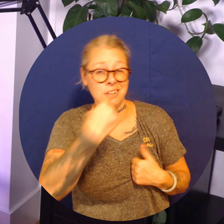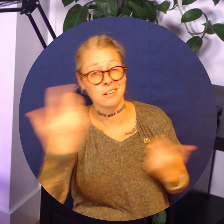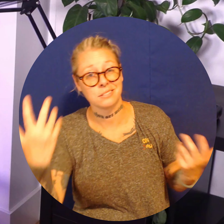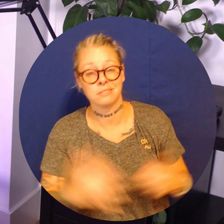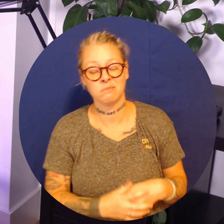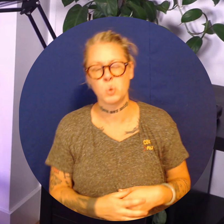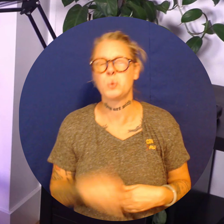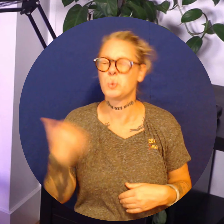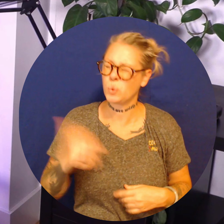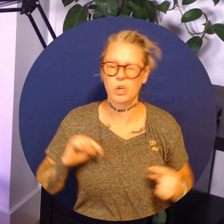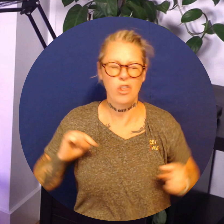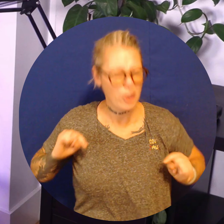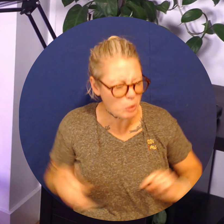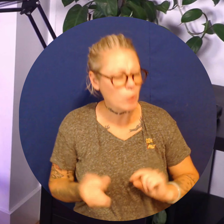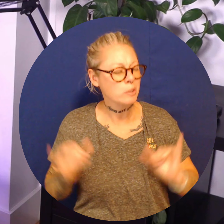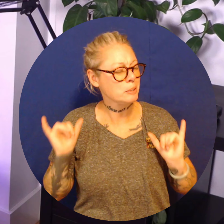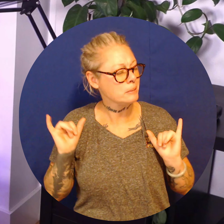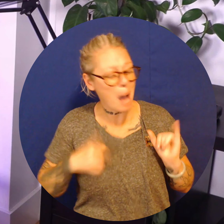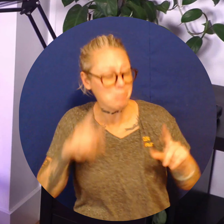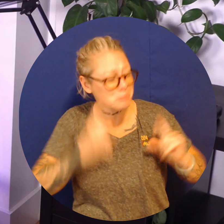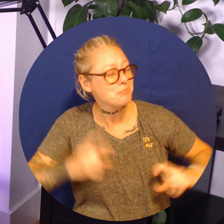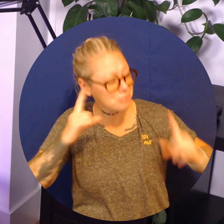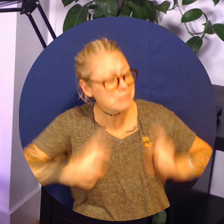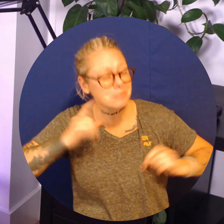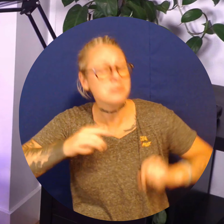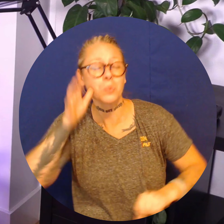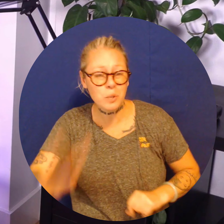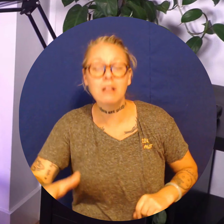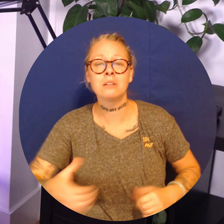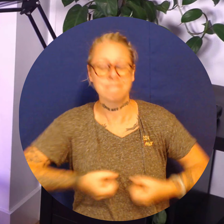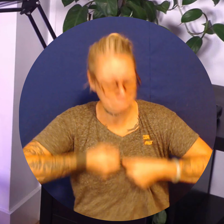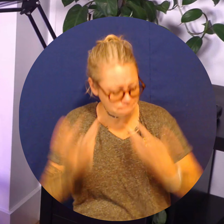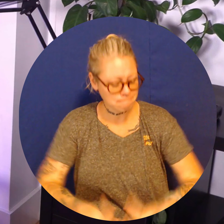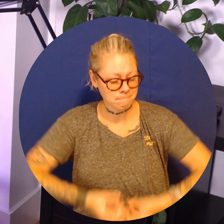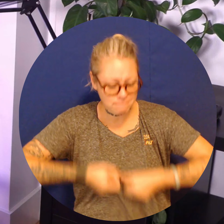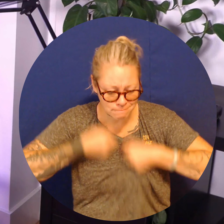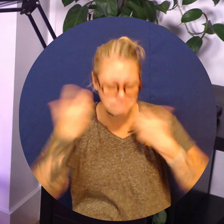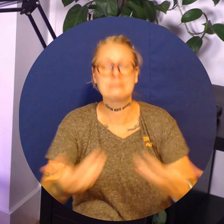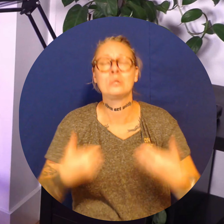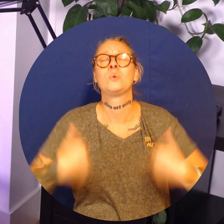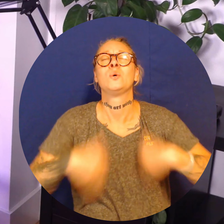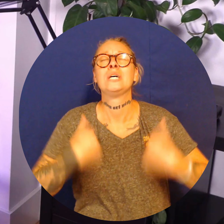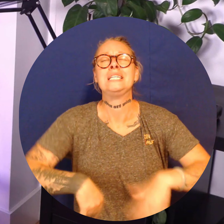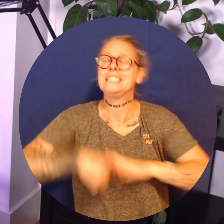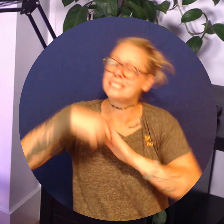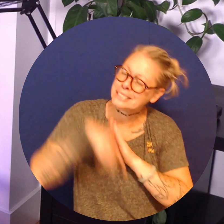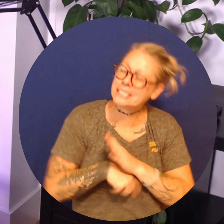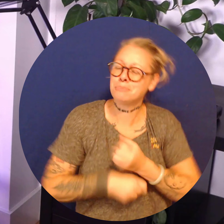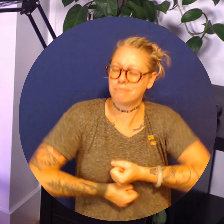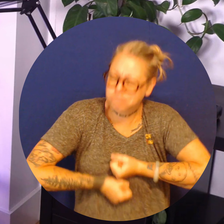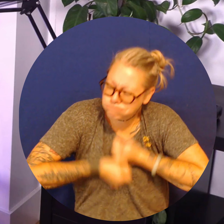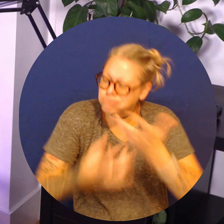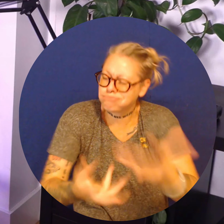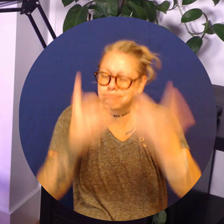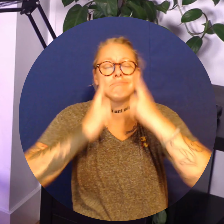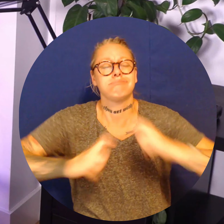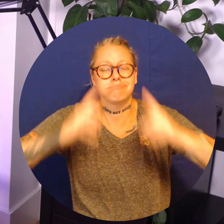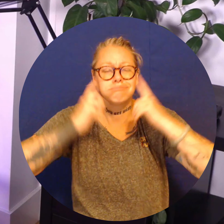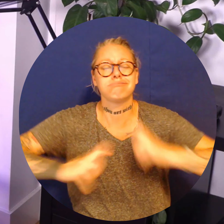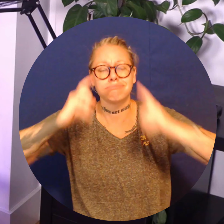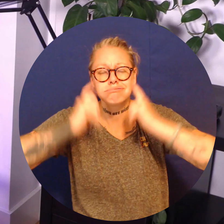okay to be like that really hurt me and i'm just gonna cry i'm gonna cry the deepest level of